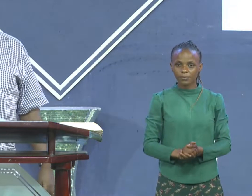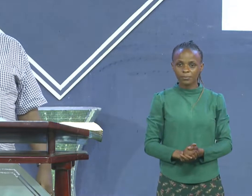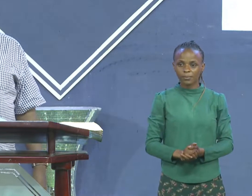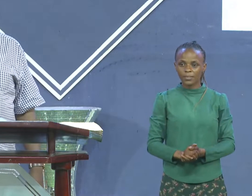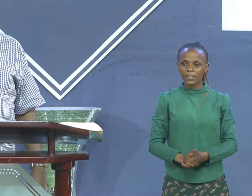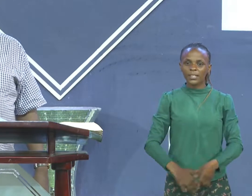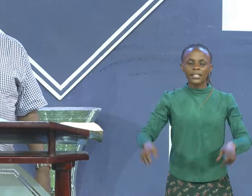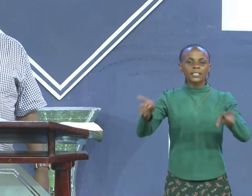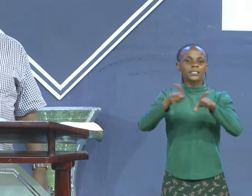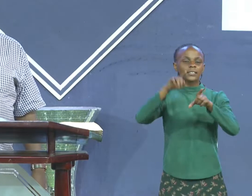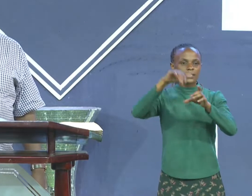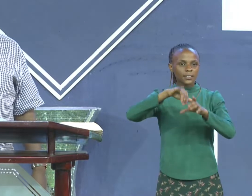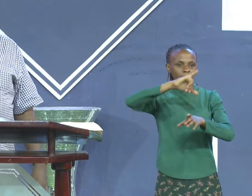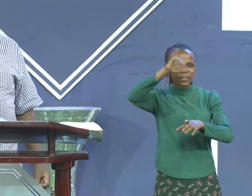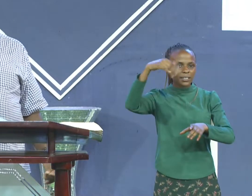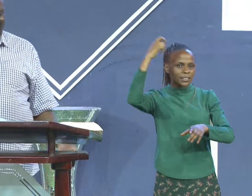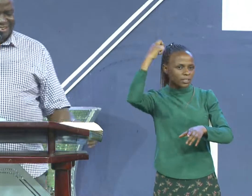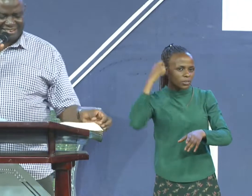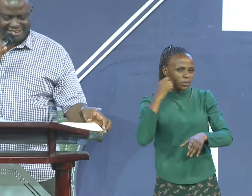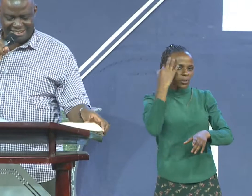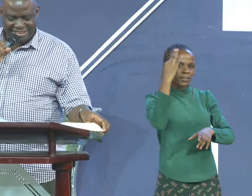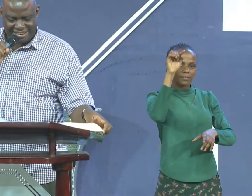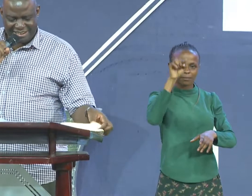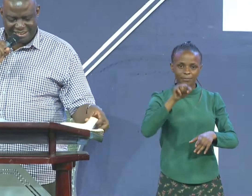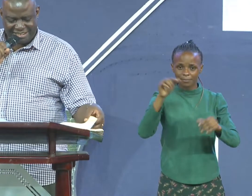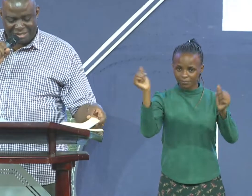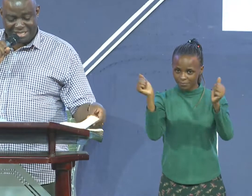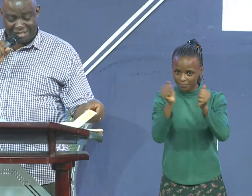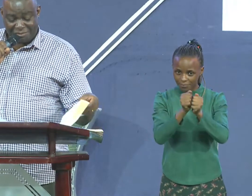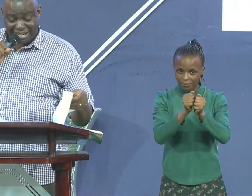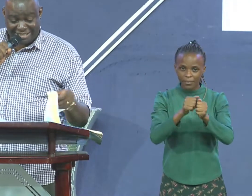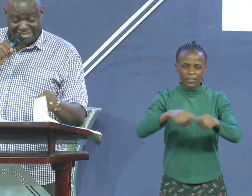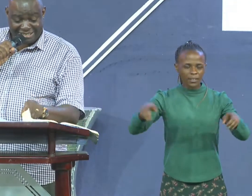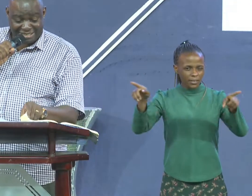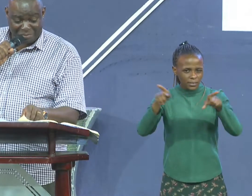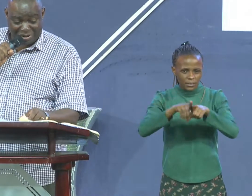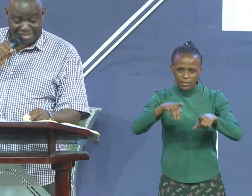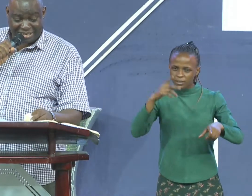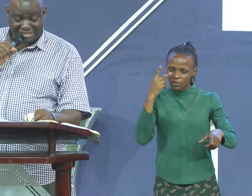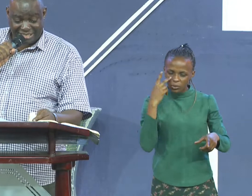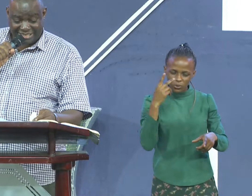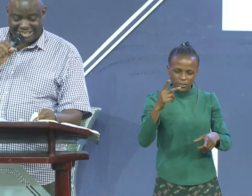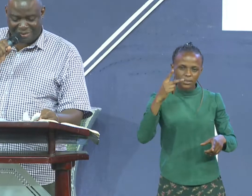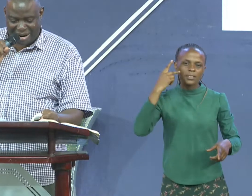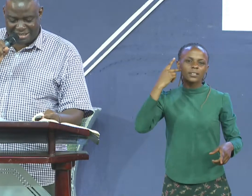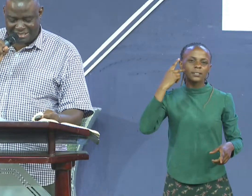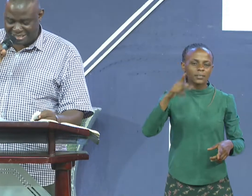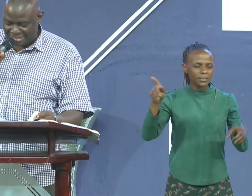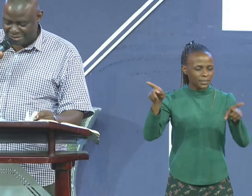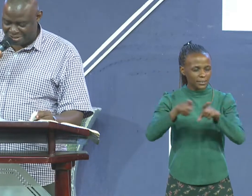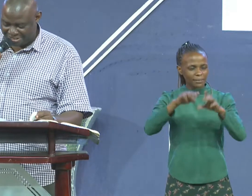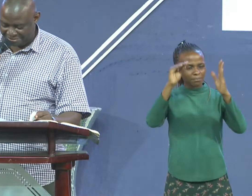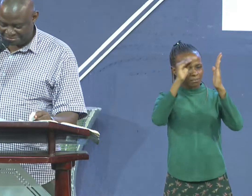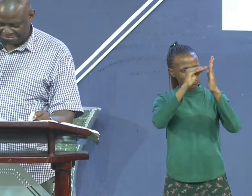you go into Joshua 3:10, ogenda mu Yoswa 3:10, you still find these Perizzites listed amongst